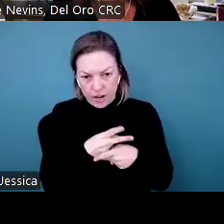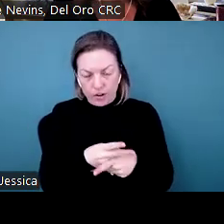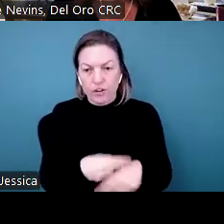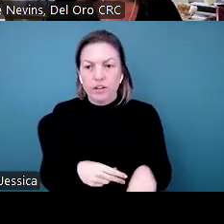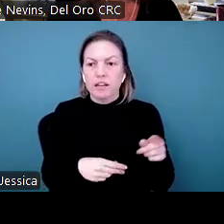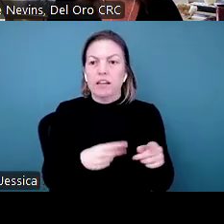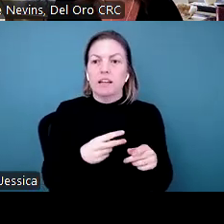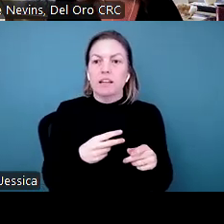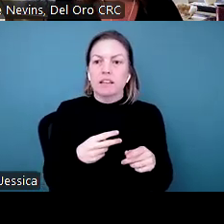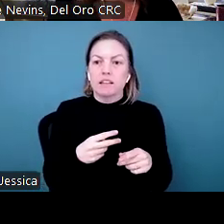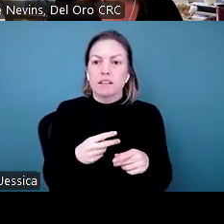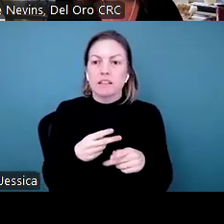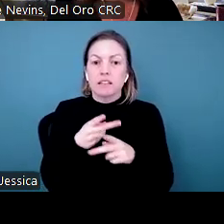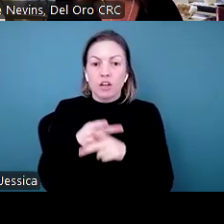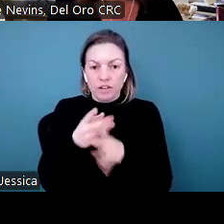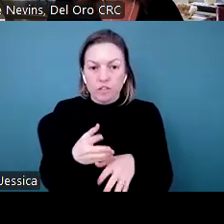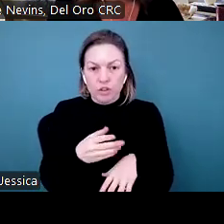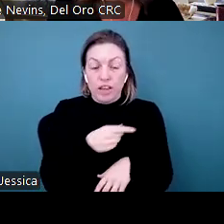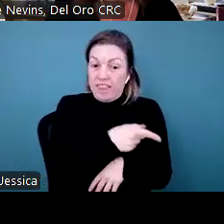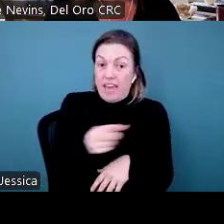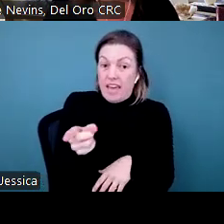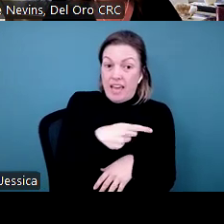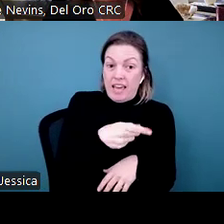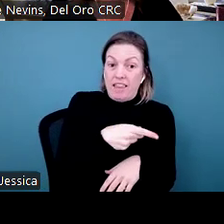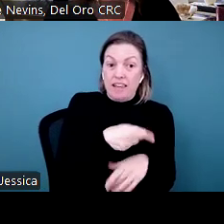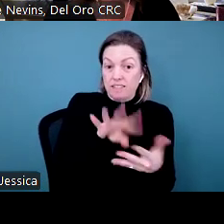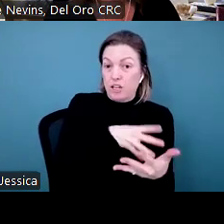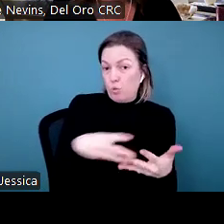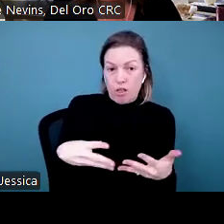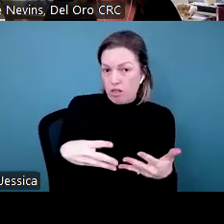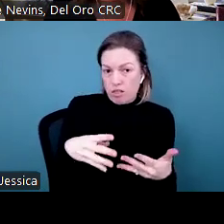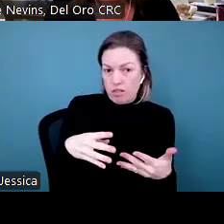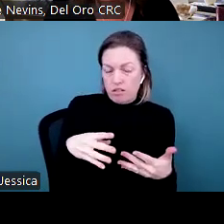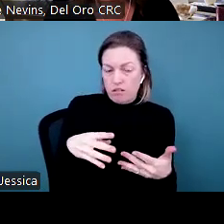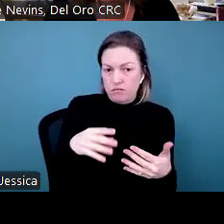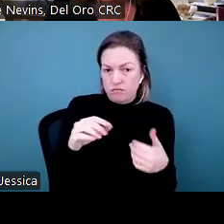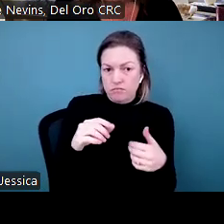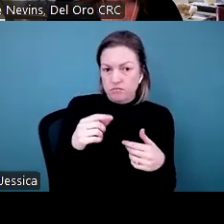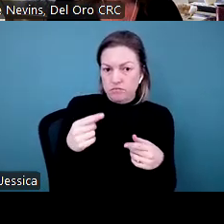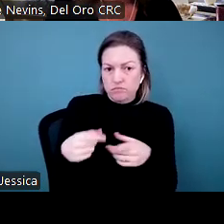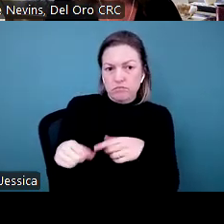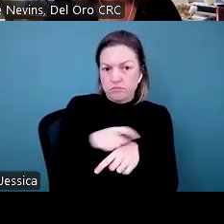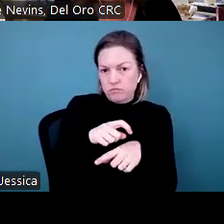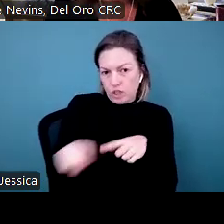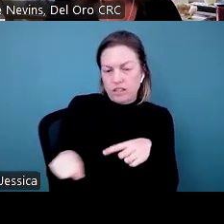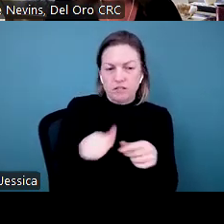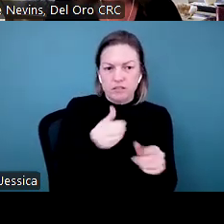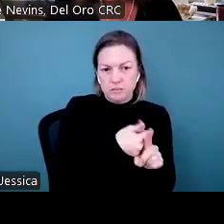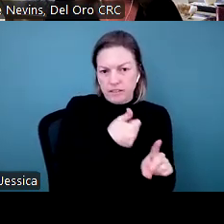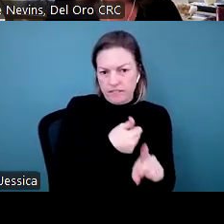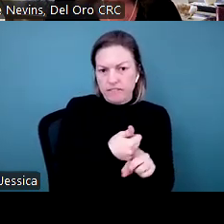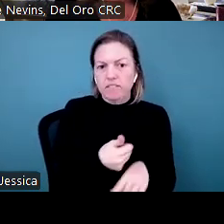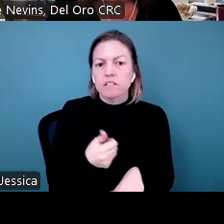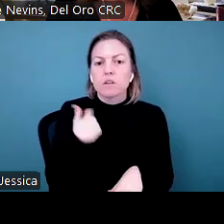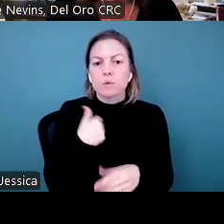actually arranges their own caregiver relief. We actually use contracted providers with adult